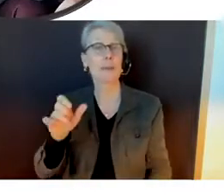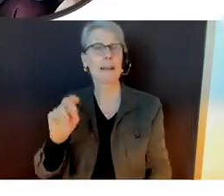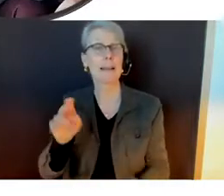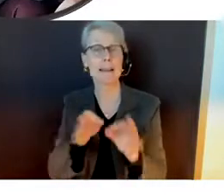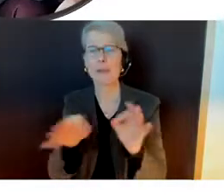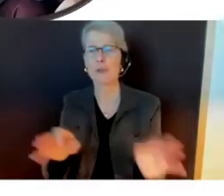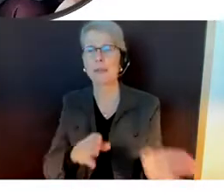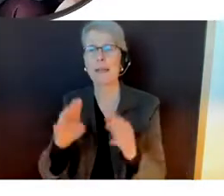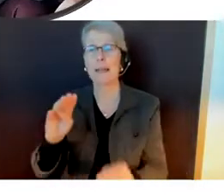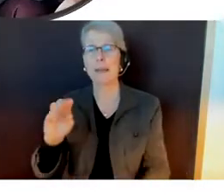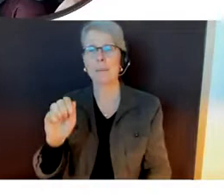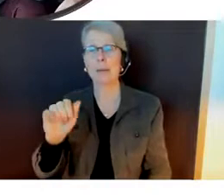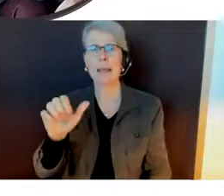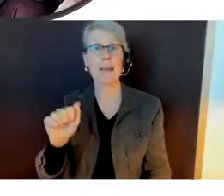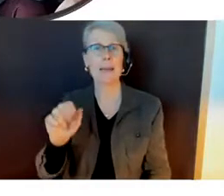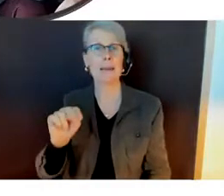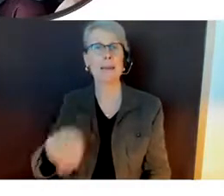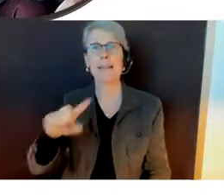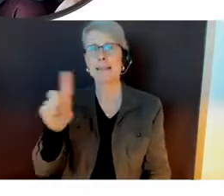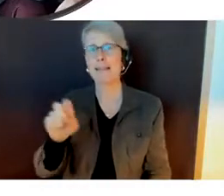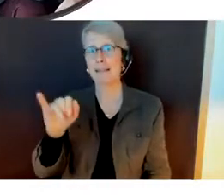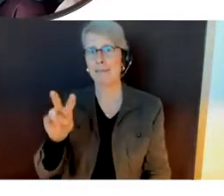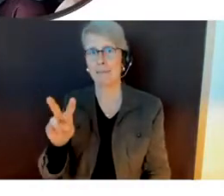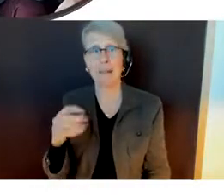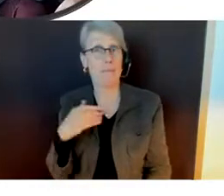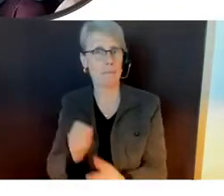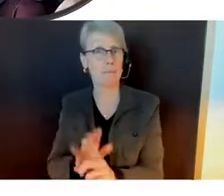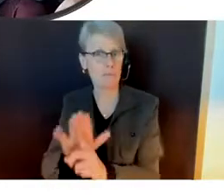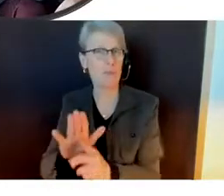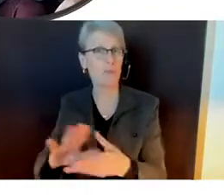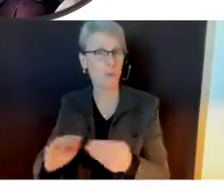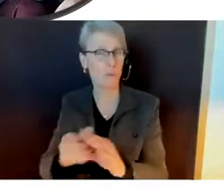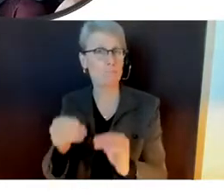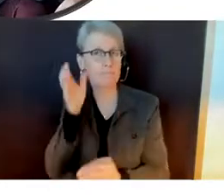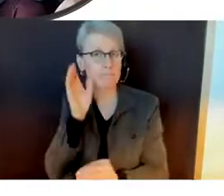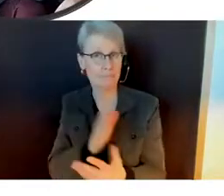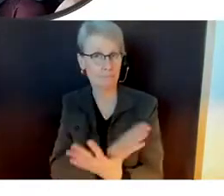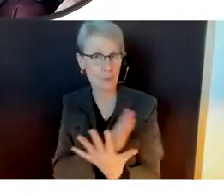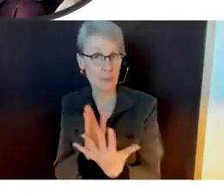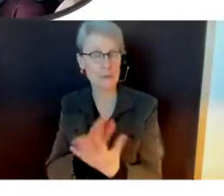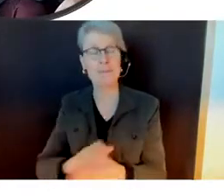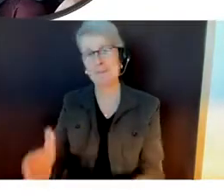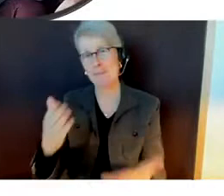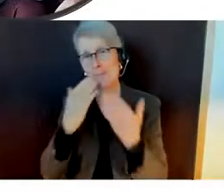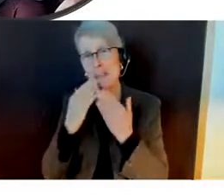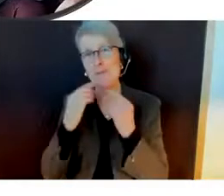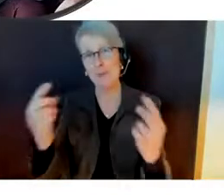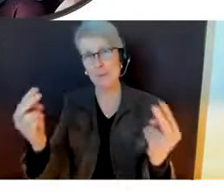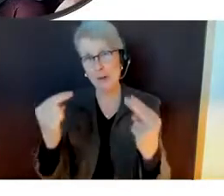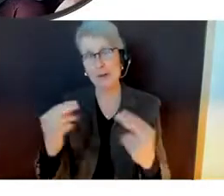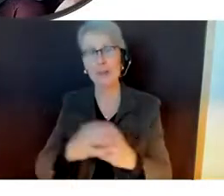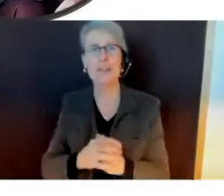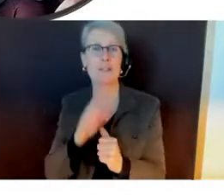and Ziv, who's going to be sharing part of her story and the work that she's doing. So again, we're really pleased to have you here with us. Thanks for